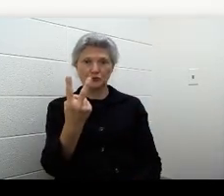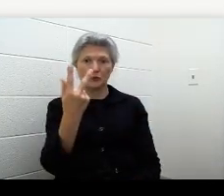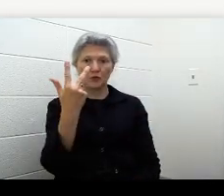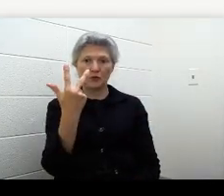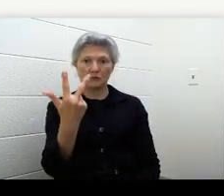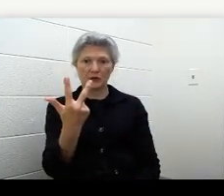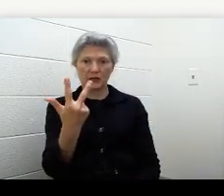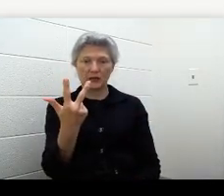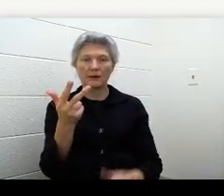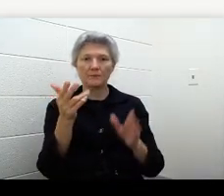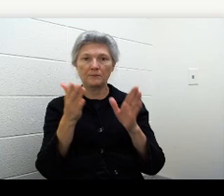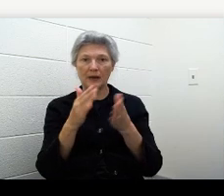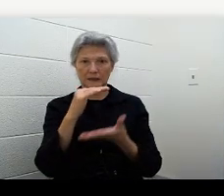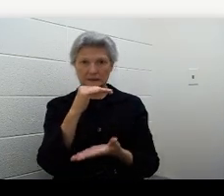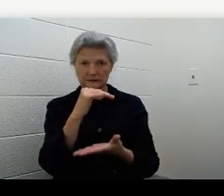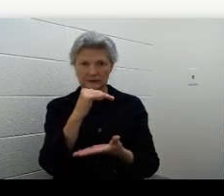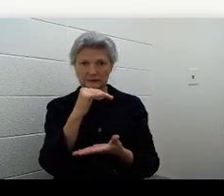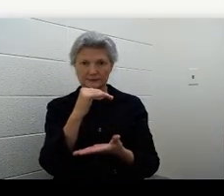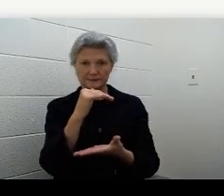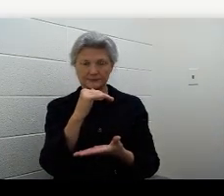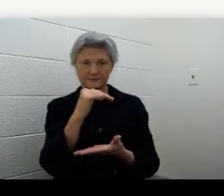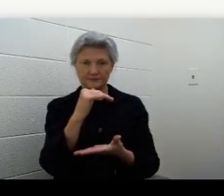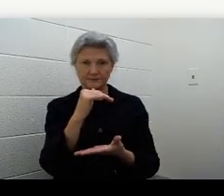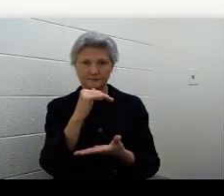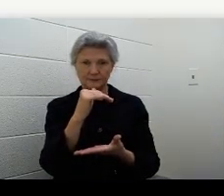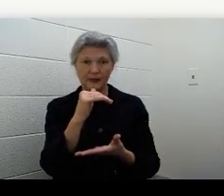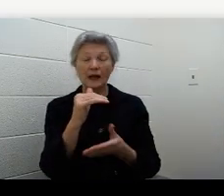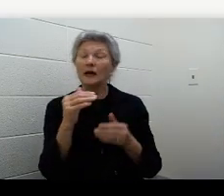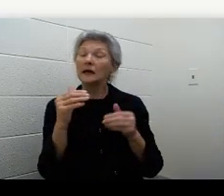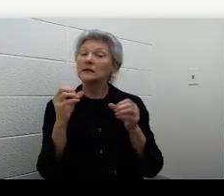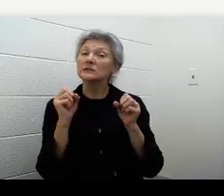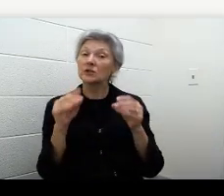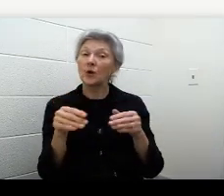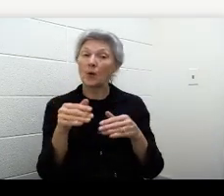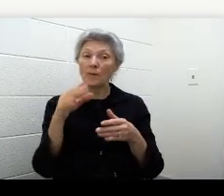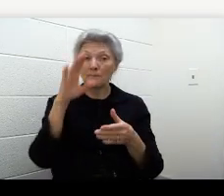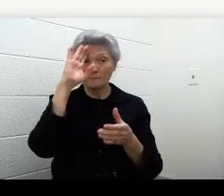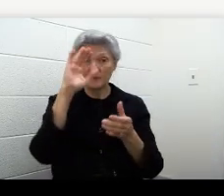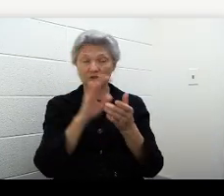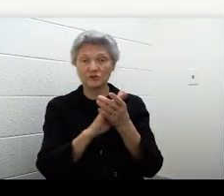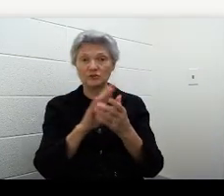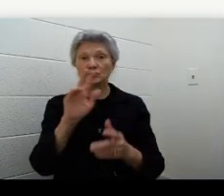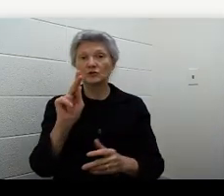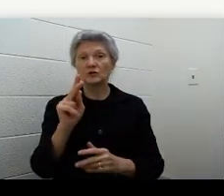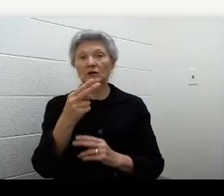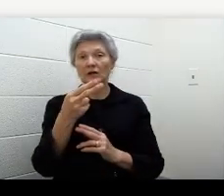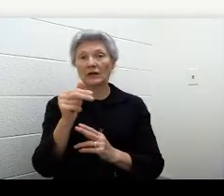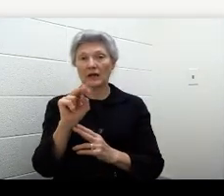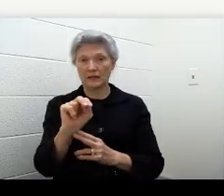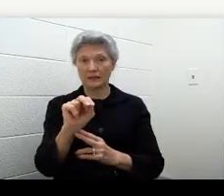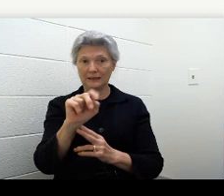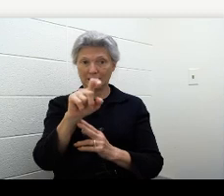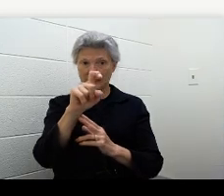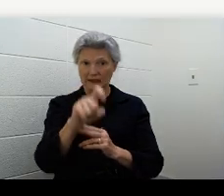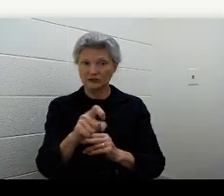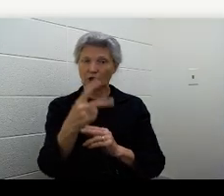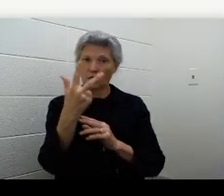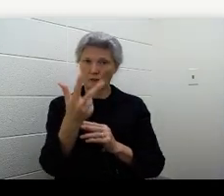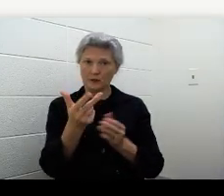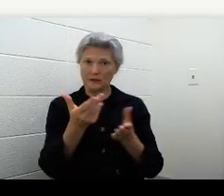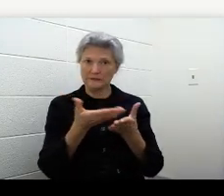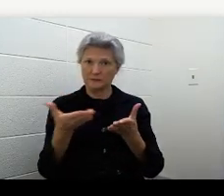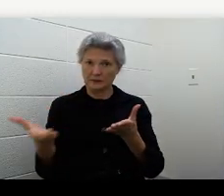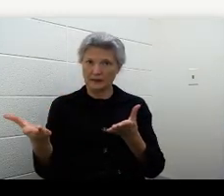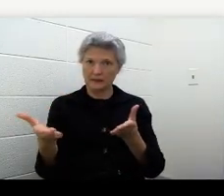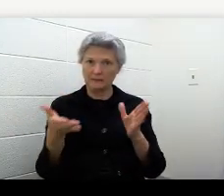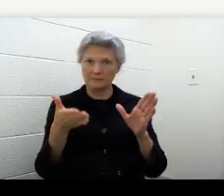2, 3 boxes. So Mr. Khan will need 3 supply